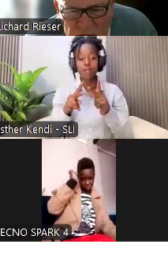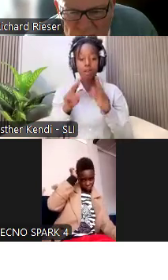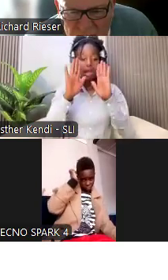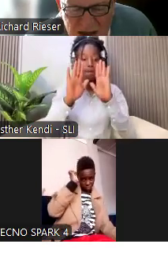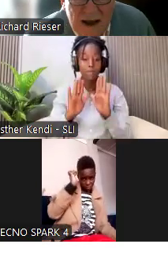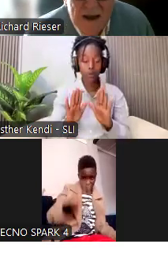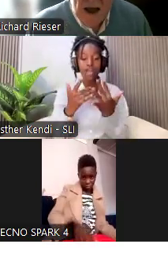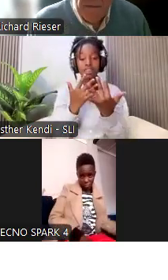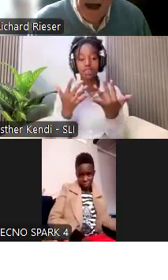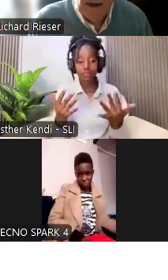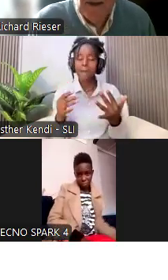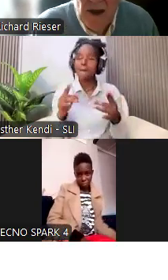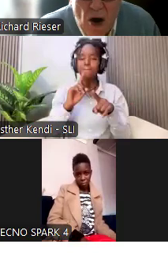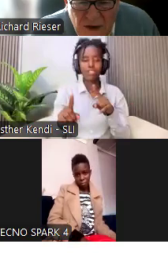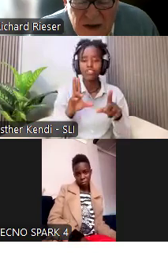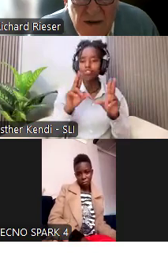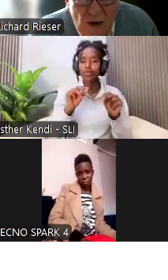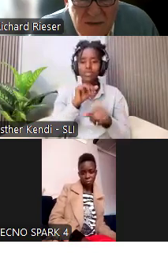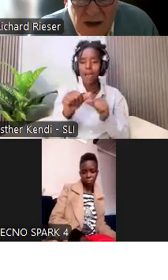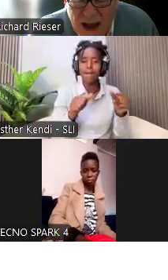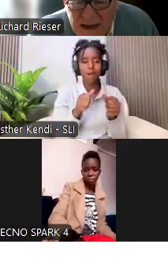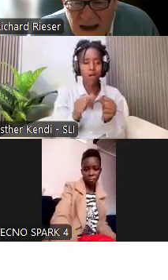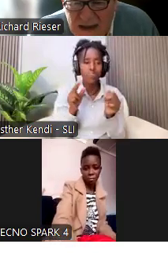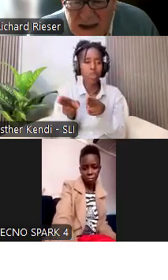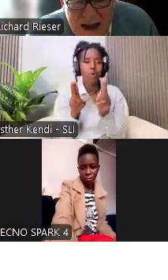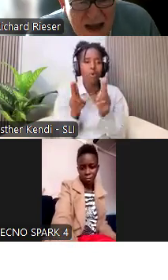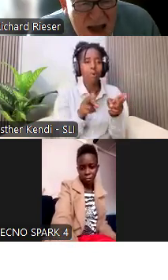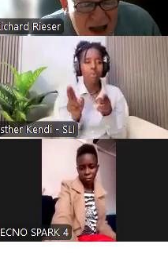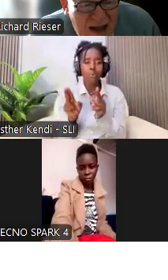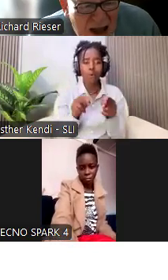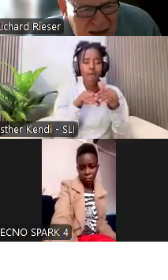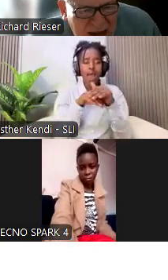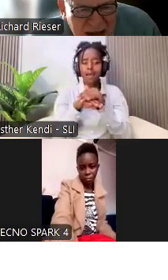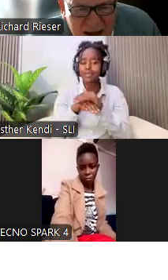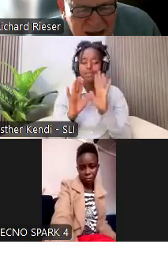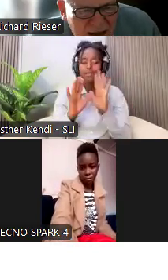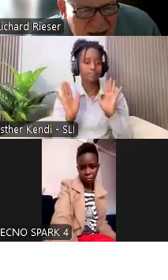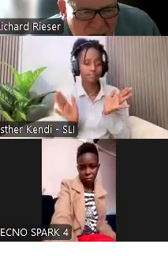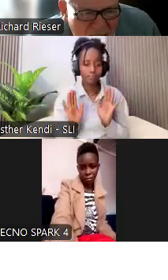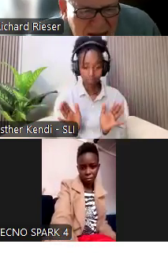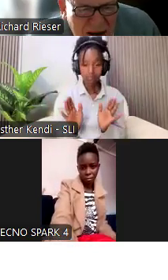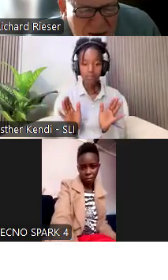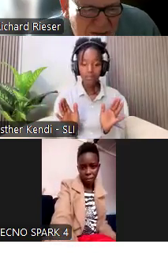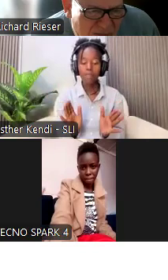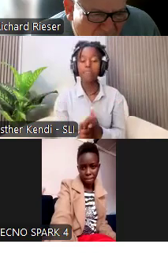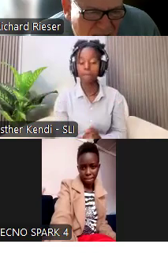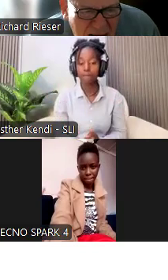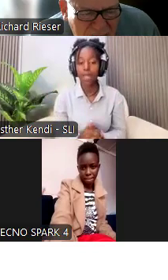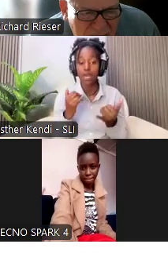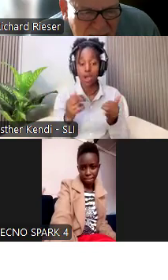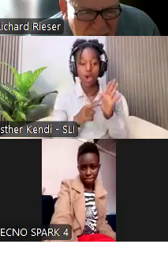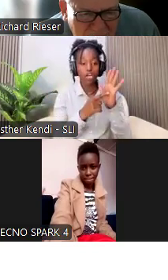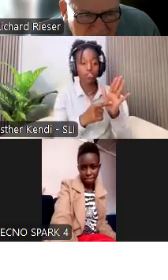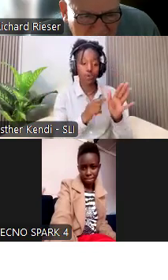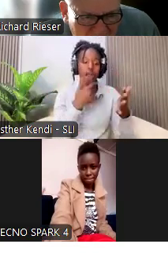it's not just about the obvious forms of access. And these are the signs, so sign